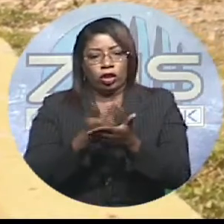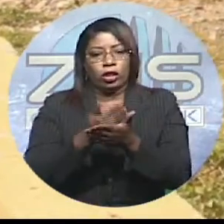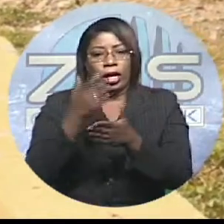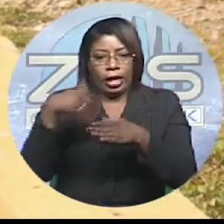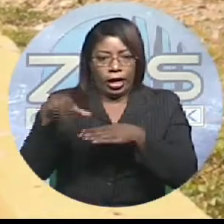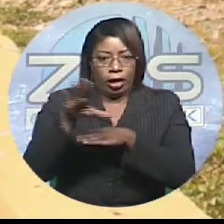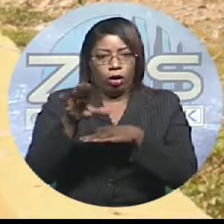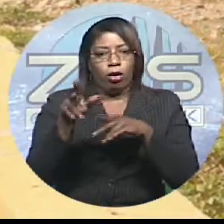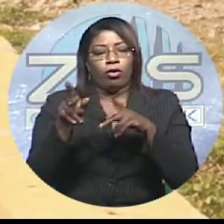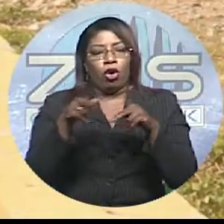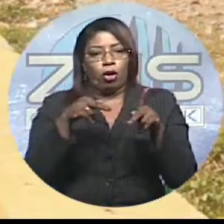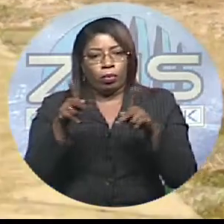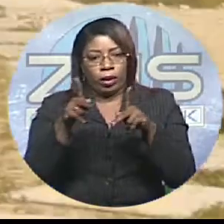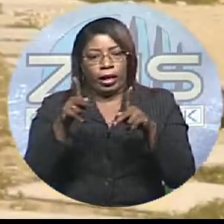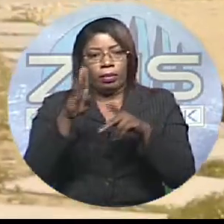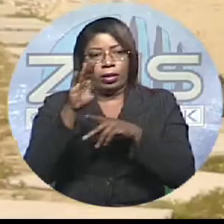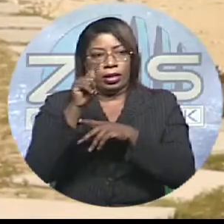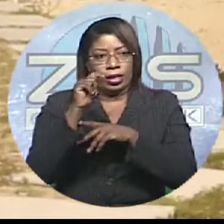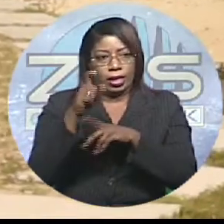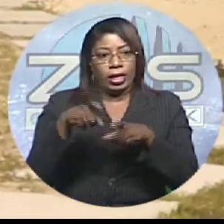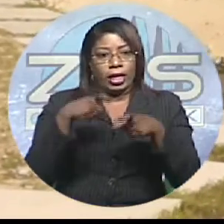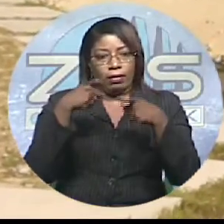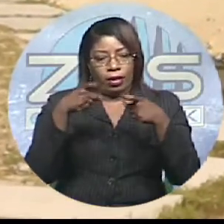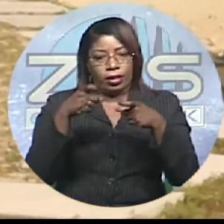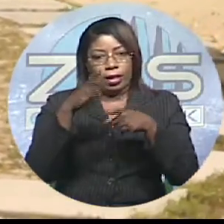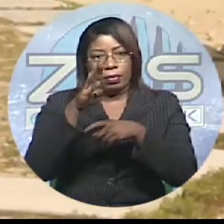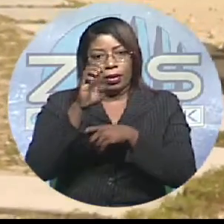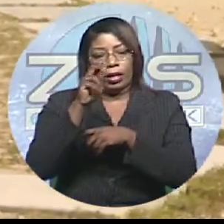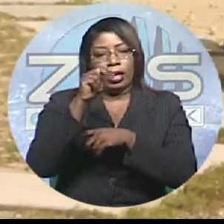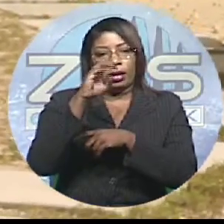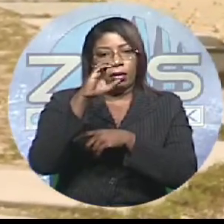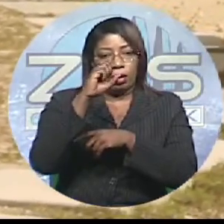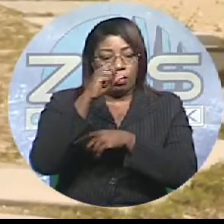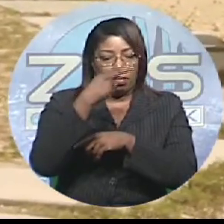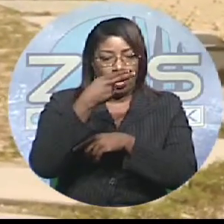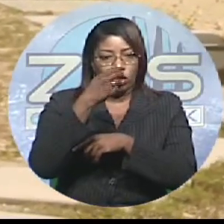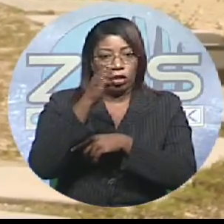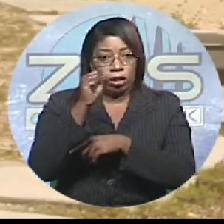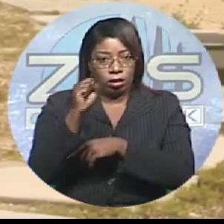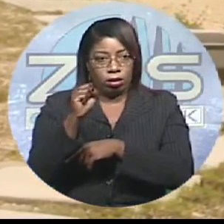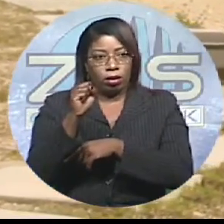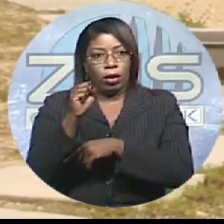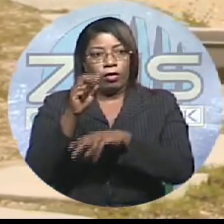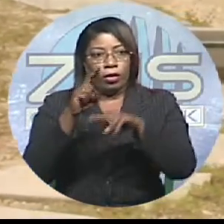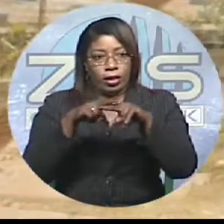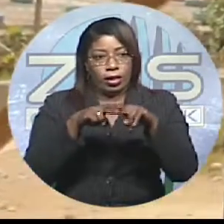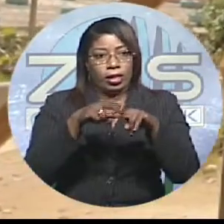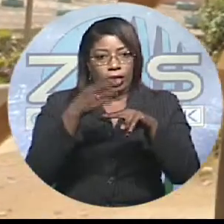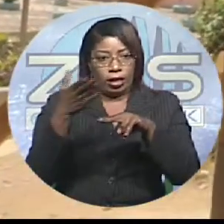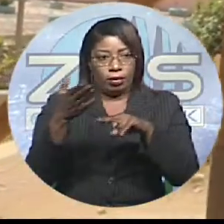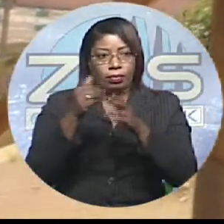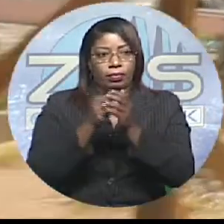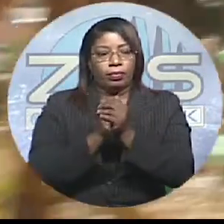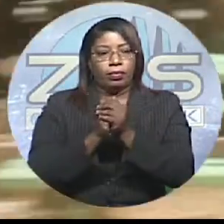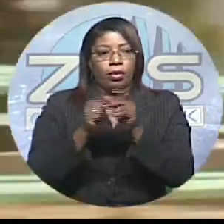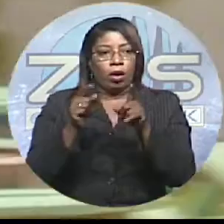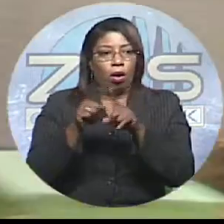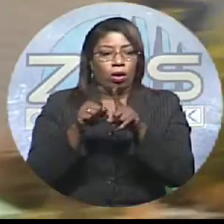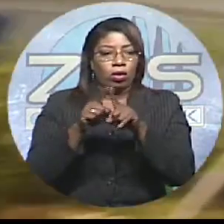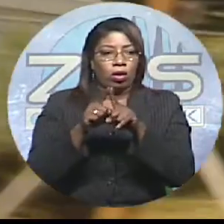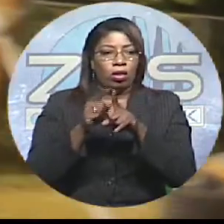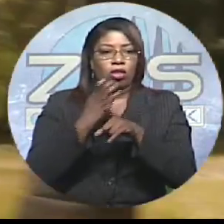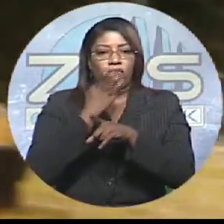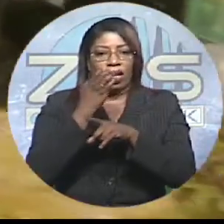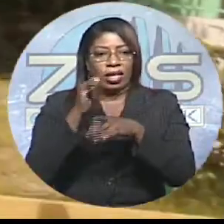already donated those 2 benches toward the seating area under the cabanas. Grassing the area isn't an